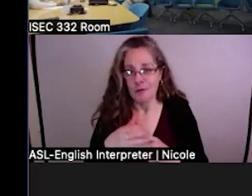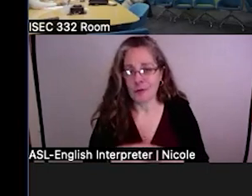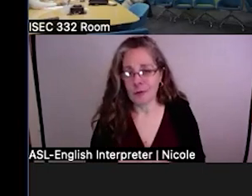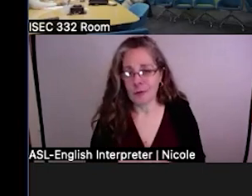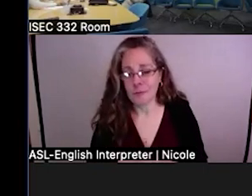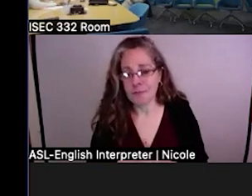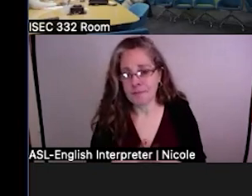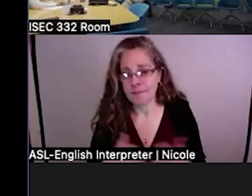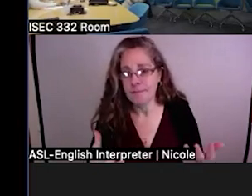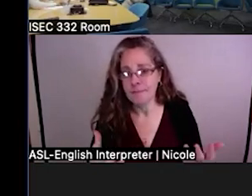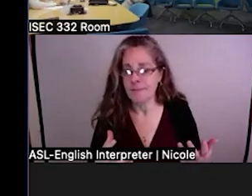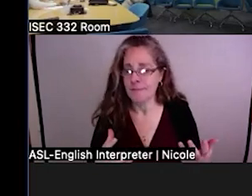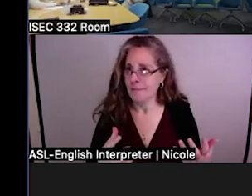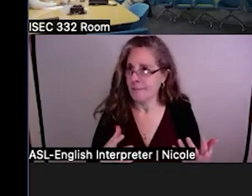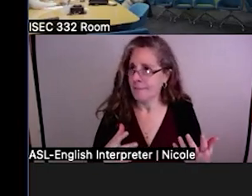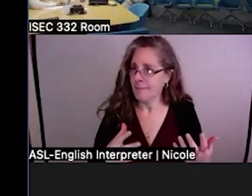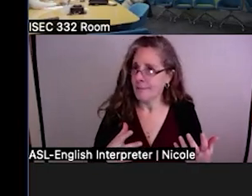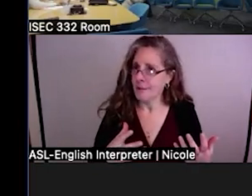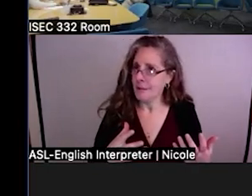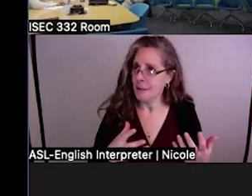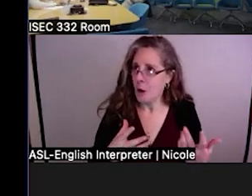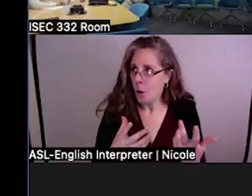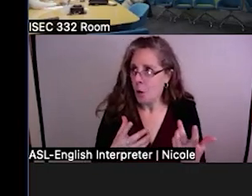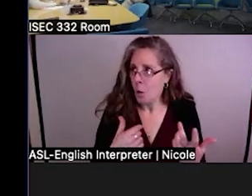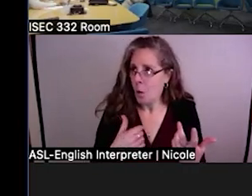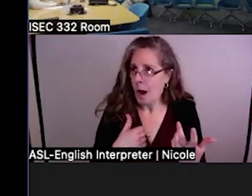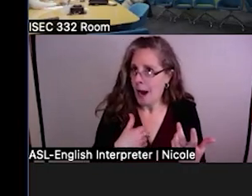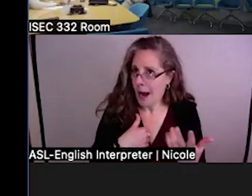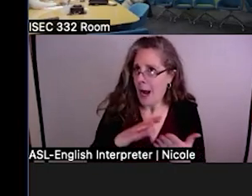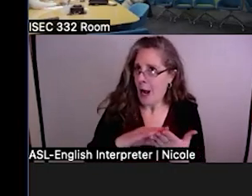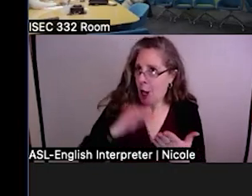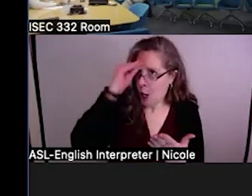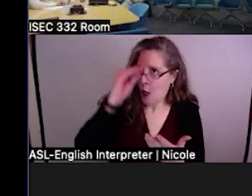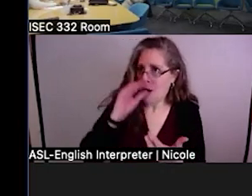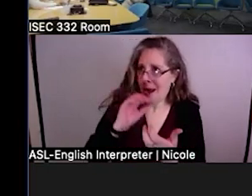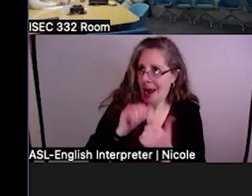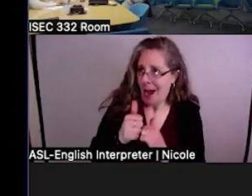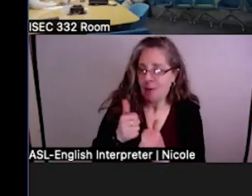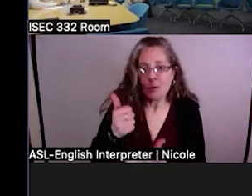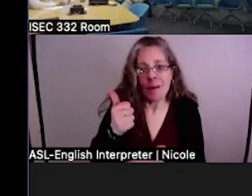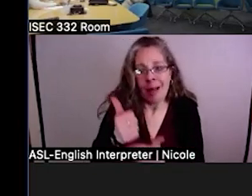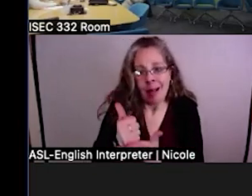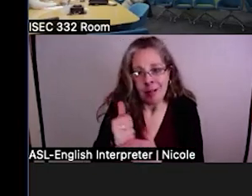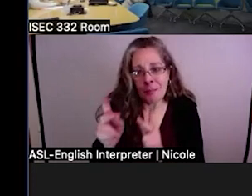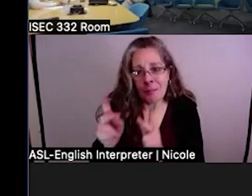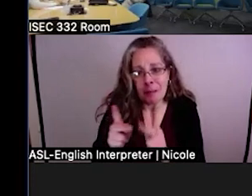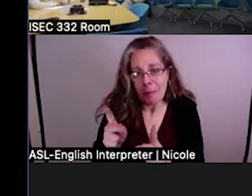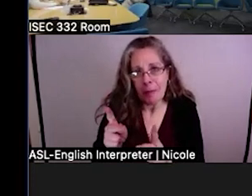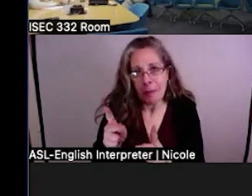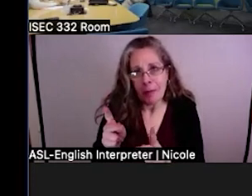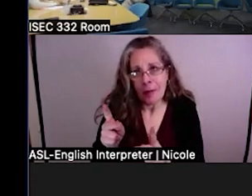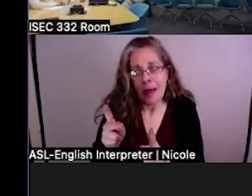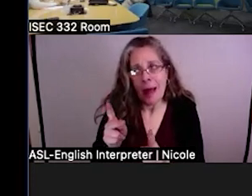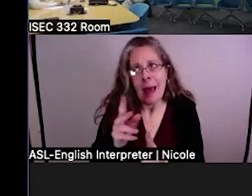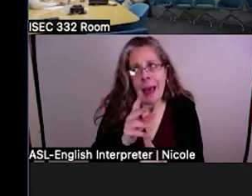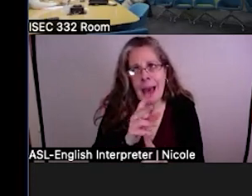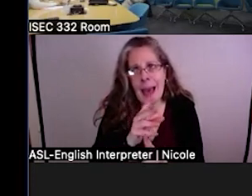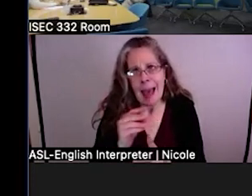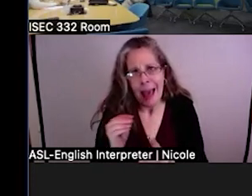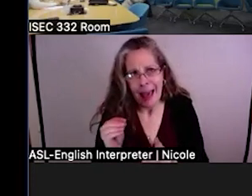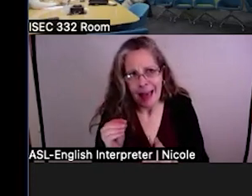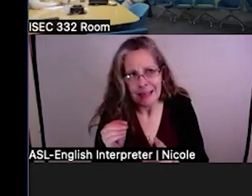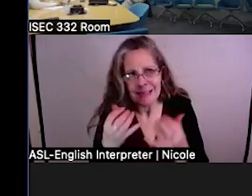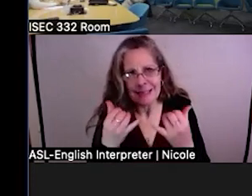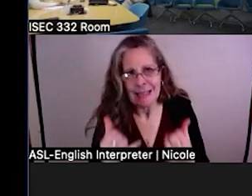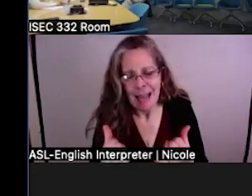changing from me being a professional, learning how to help people, now I'm learning more how is your